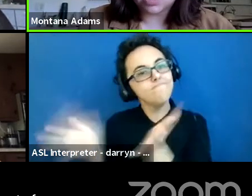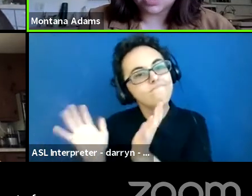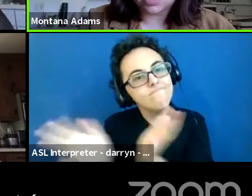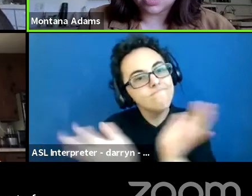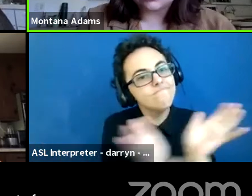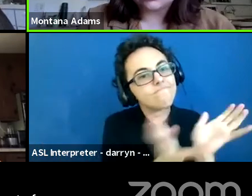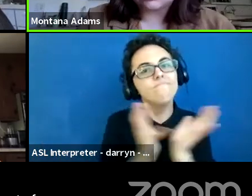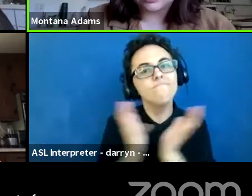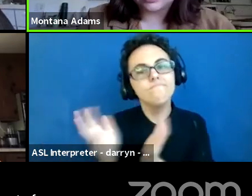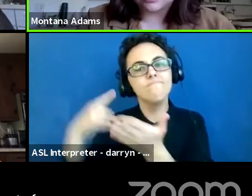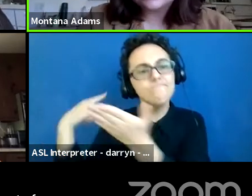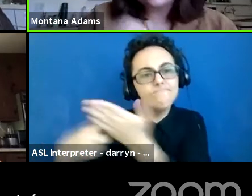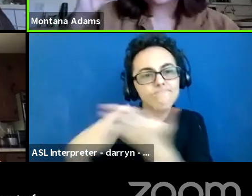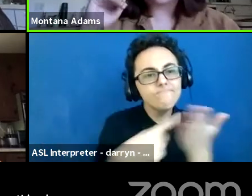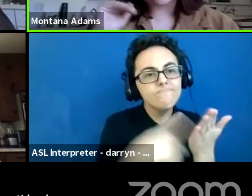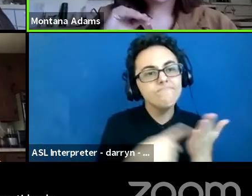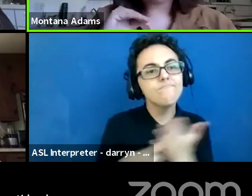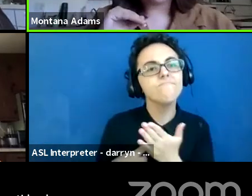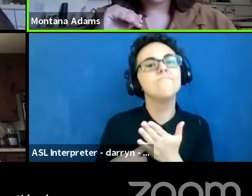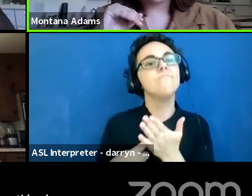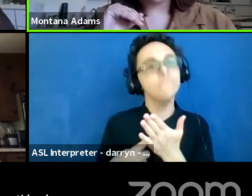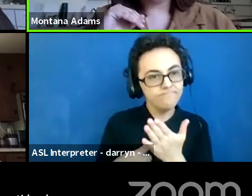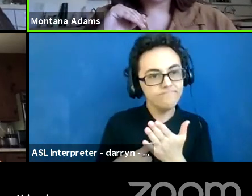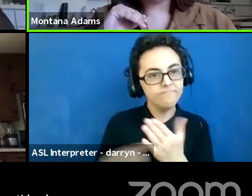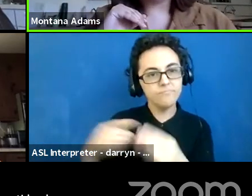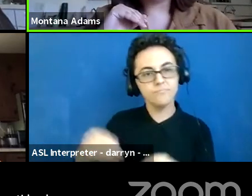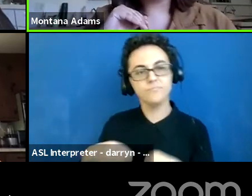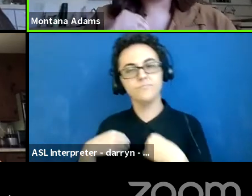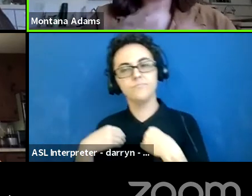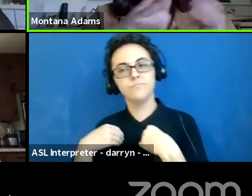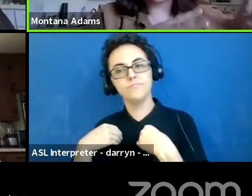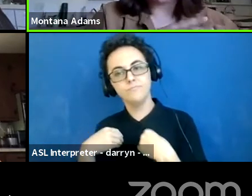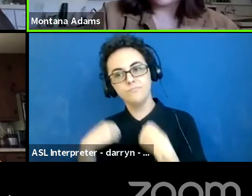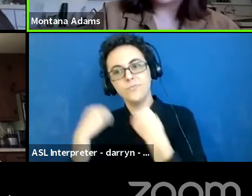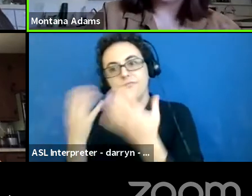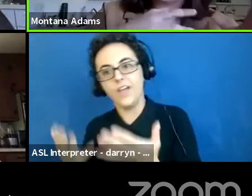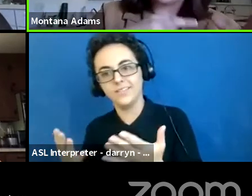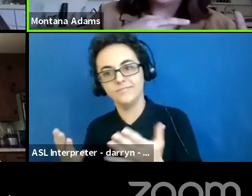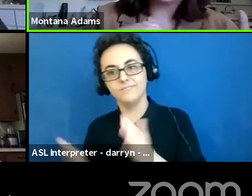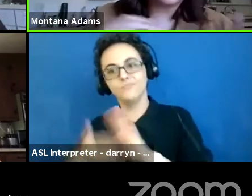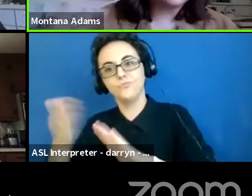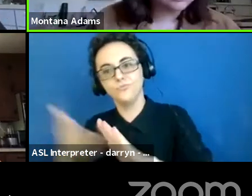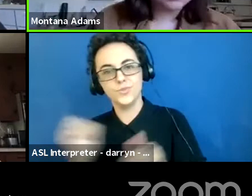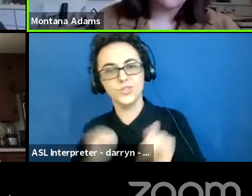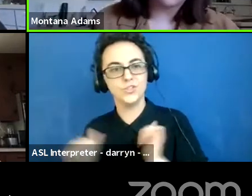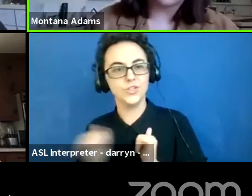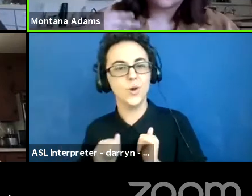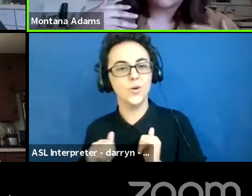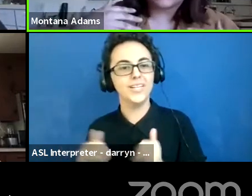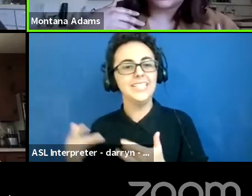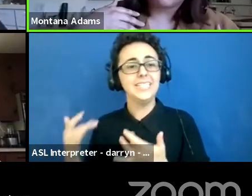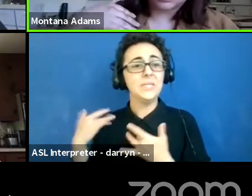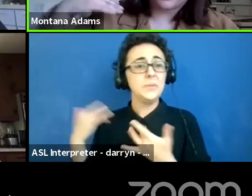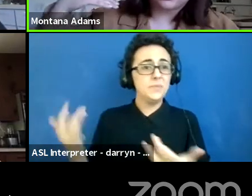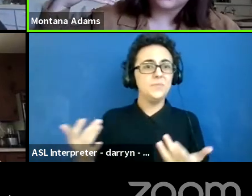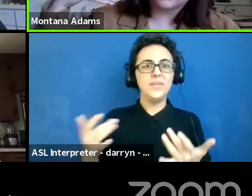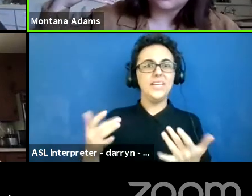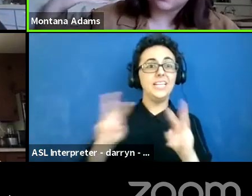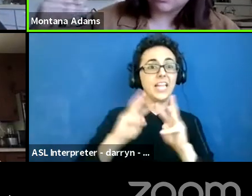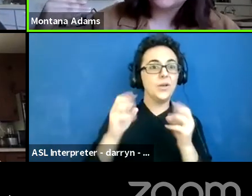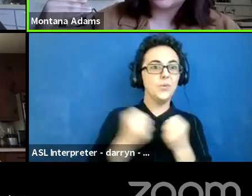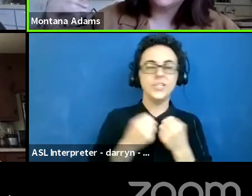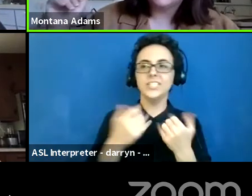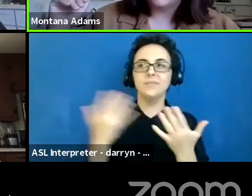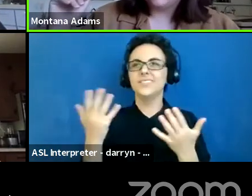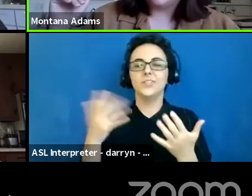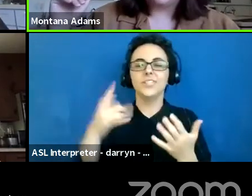on. There's like, honestly, like the workshop way of doing things, where you workshop things for like almost years before something is able to finally come